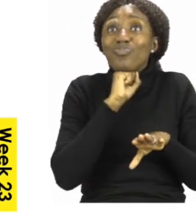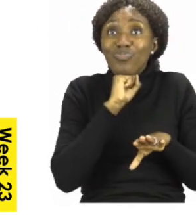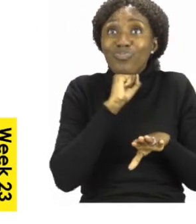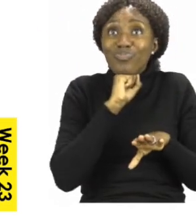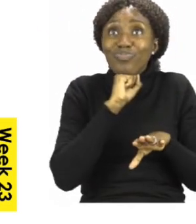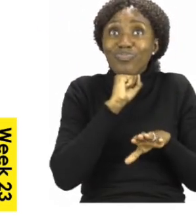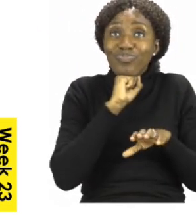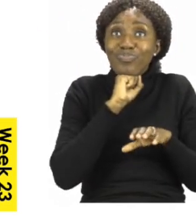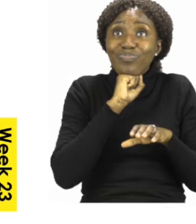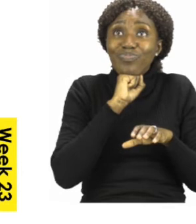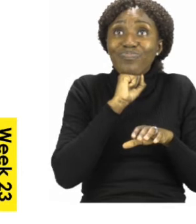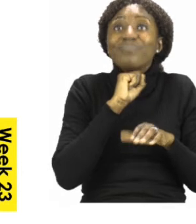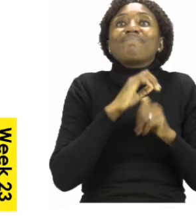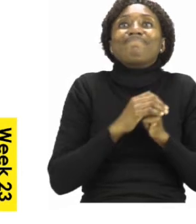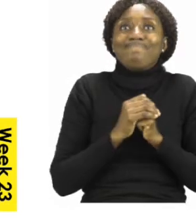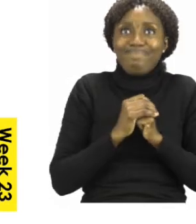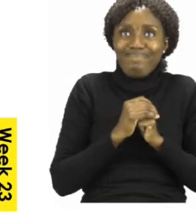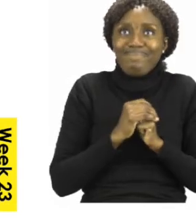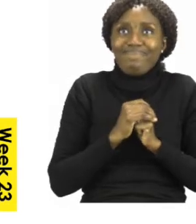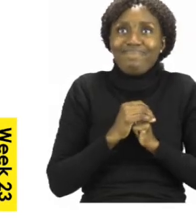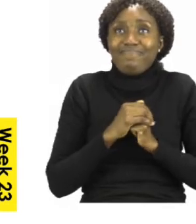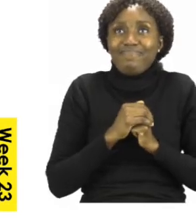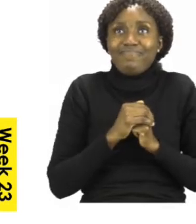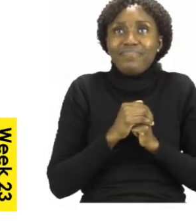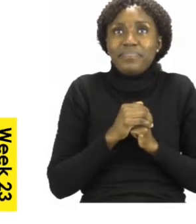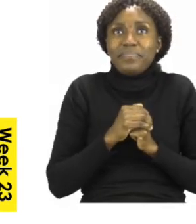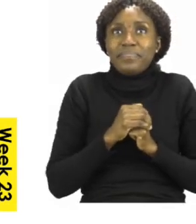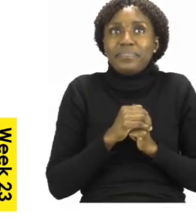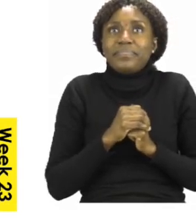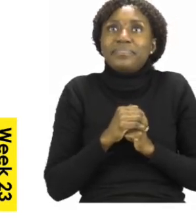Everyone, let's say moo.